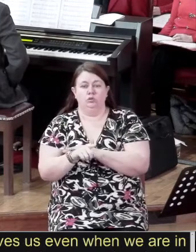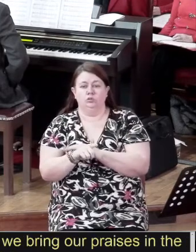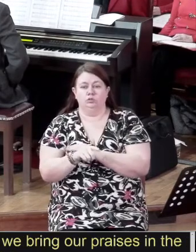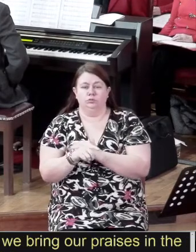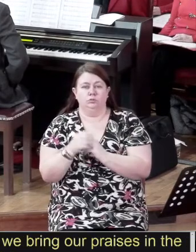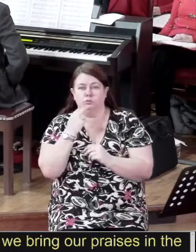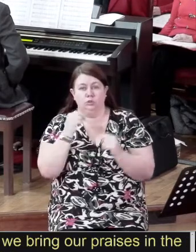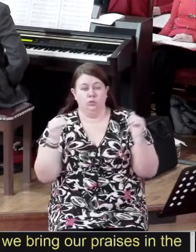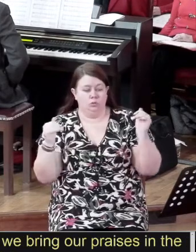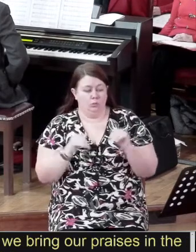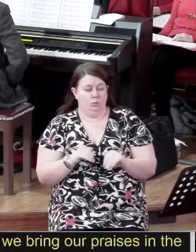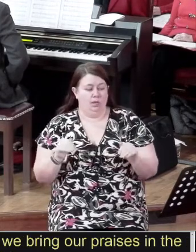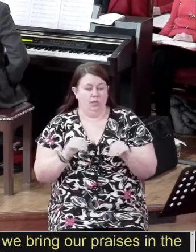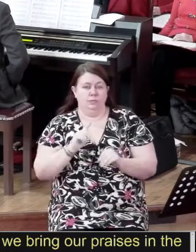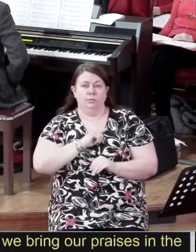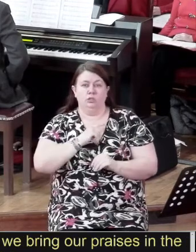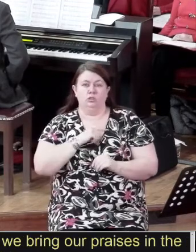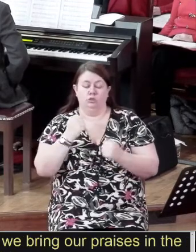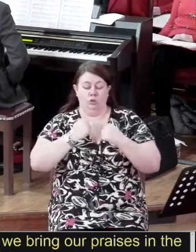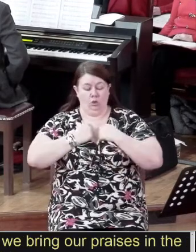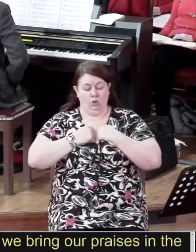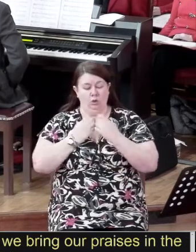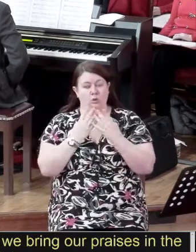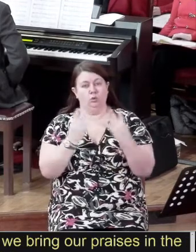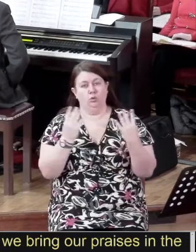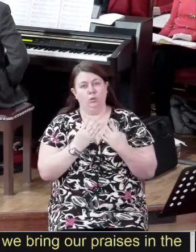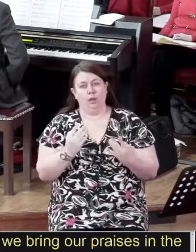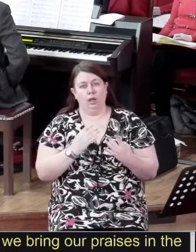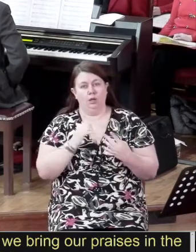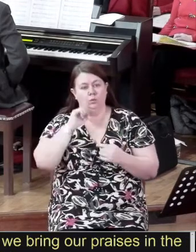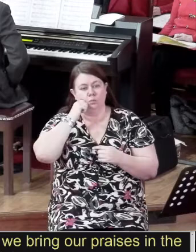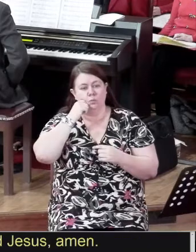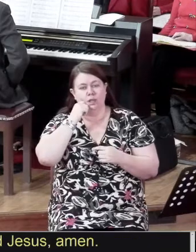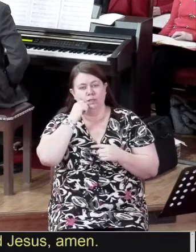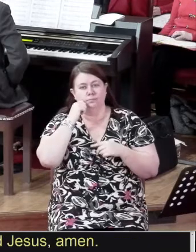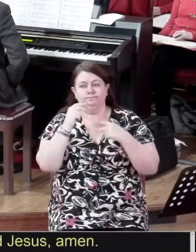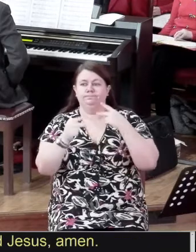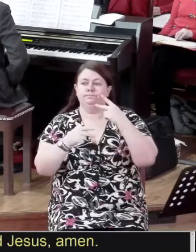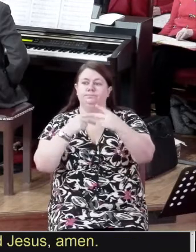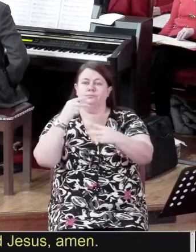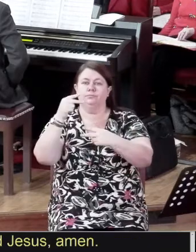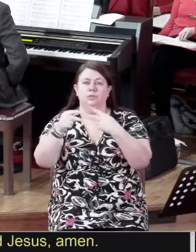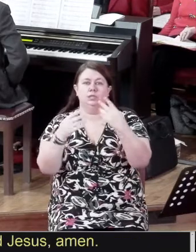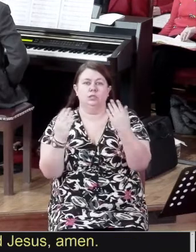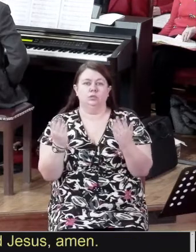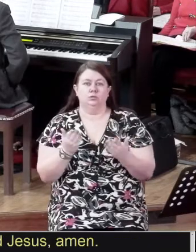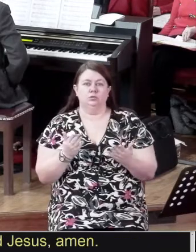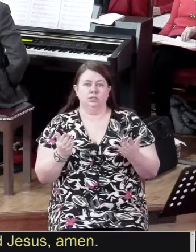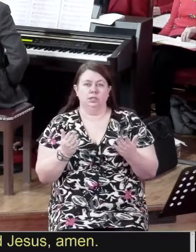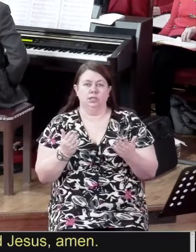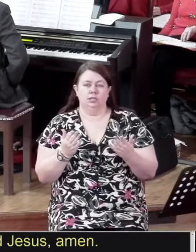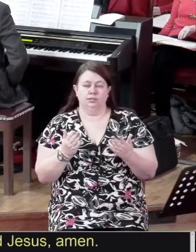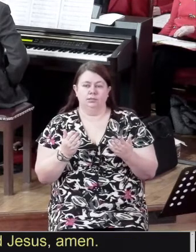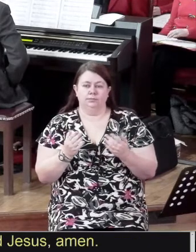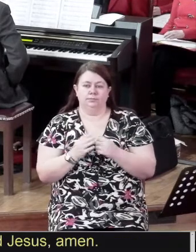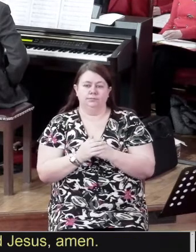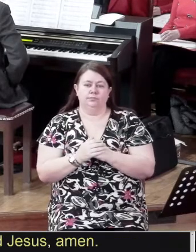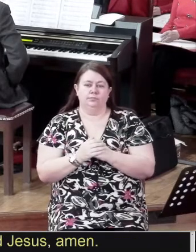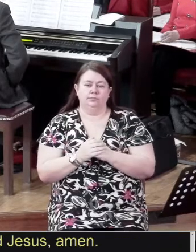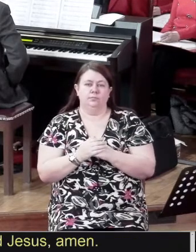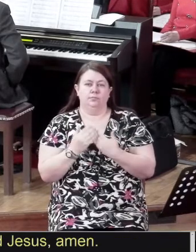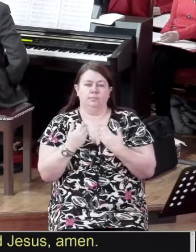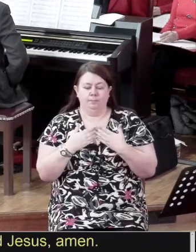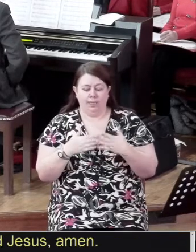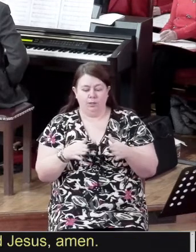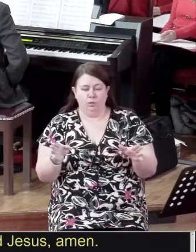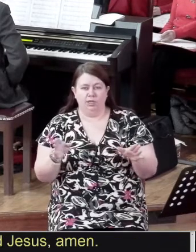that, because our choir are going to present today, with your involvement, Make Way for Christmas, The Gift, as written by